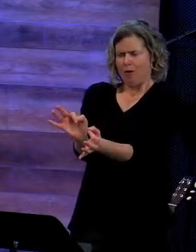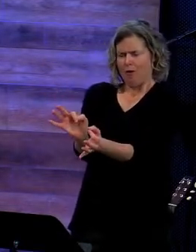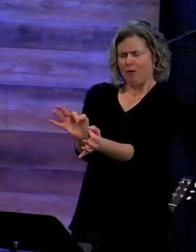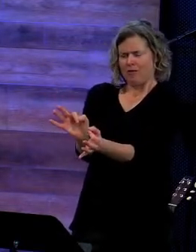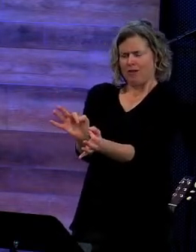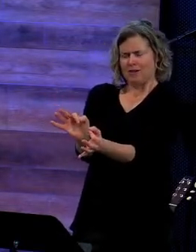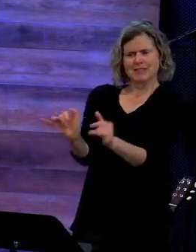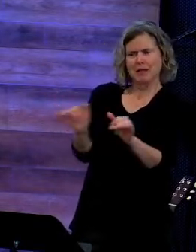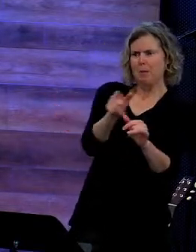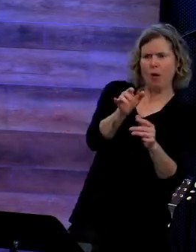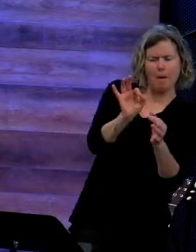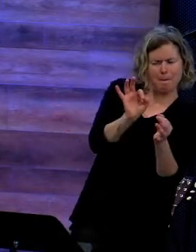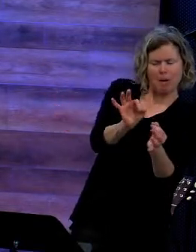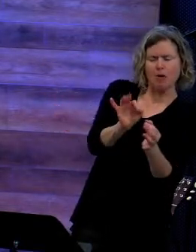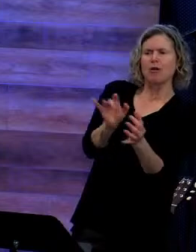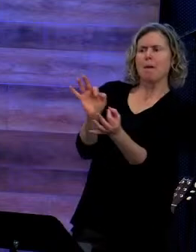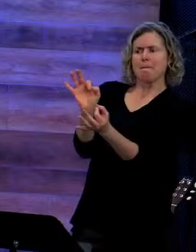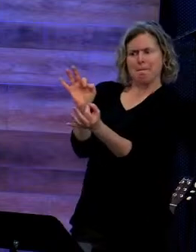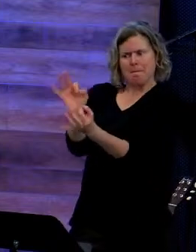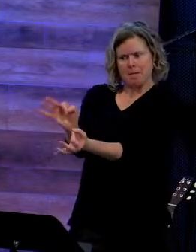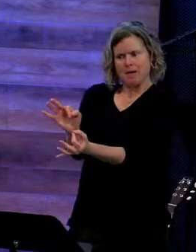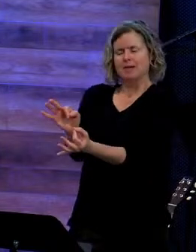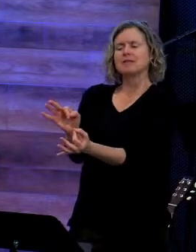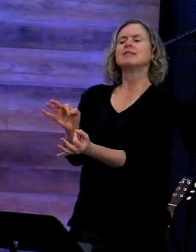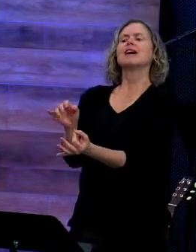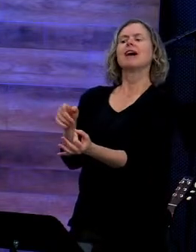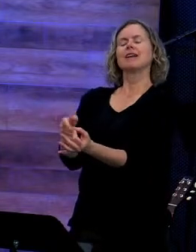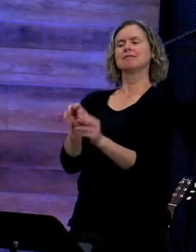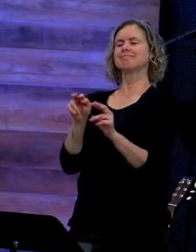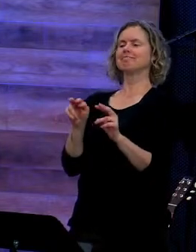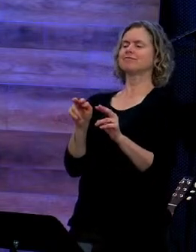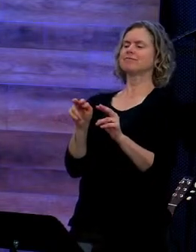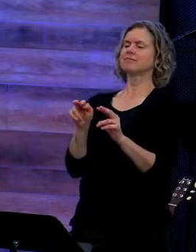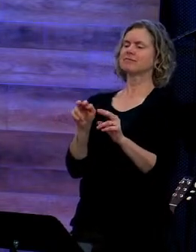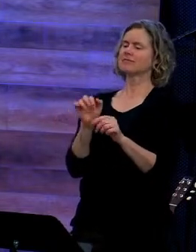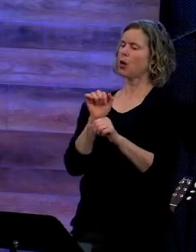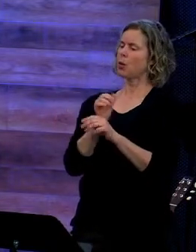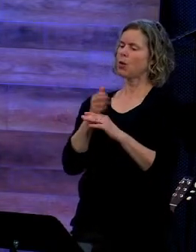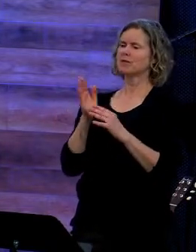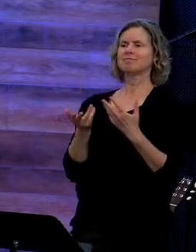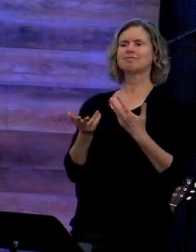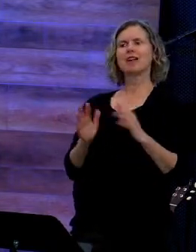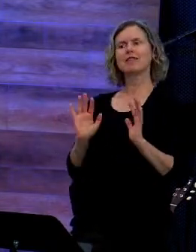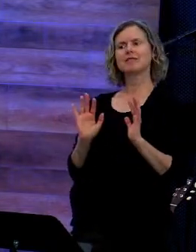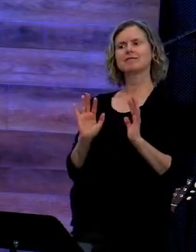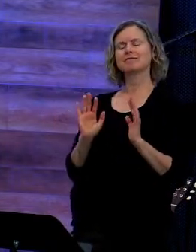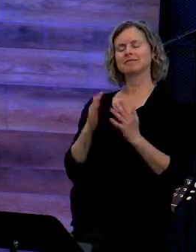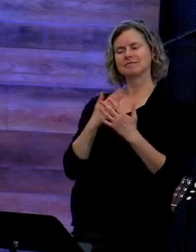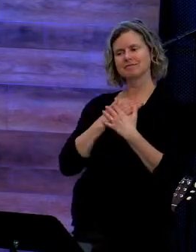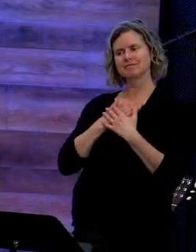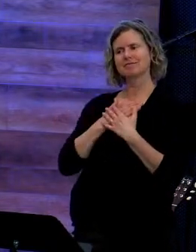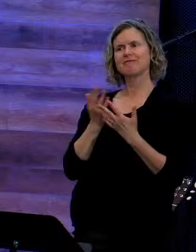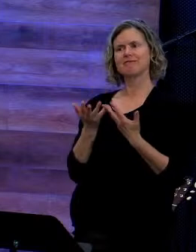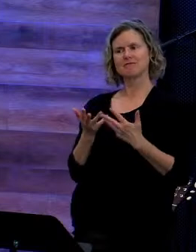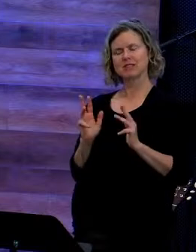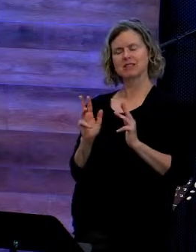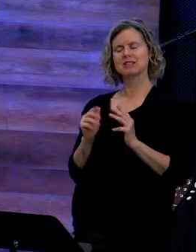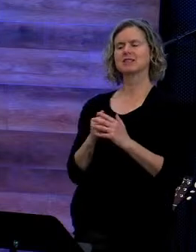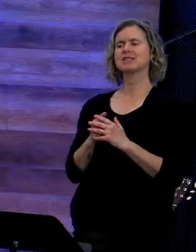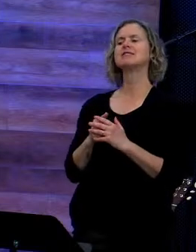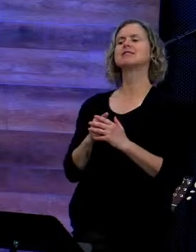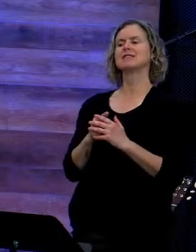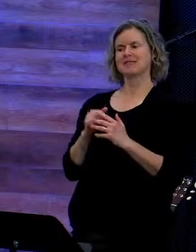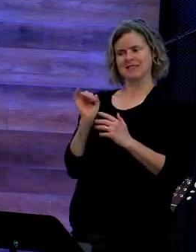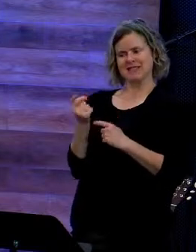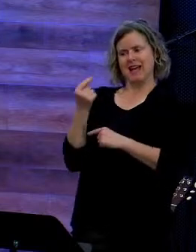is finished. My work is done. Then look at verse 3. God blessed the seventh day